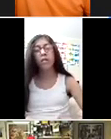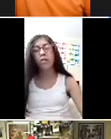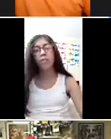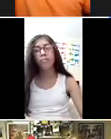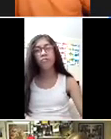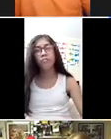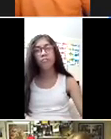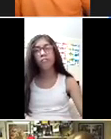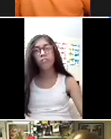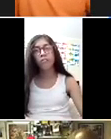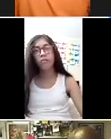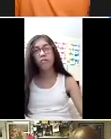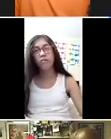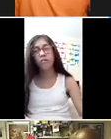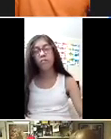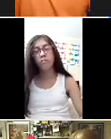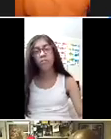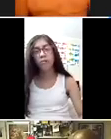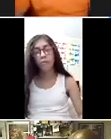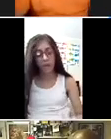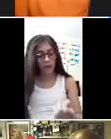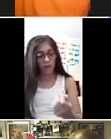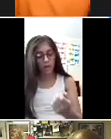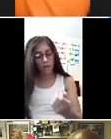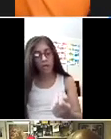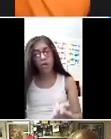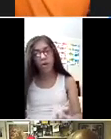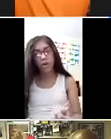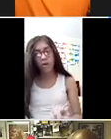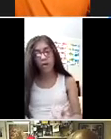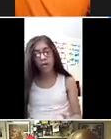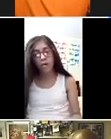Huh. All right, so let's look at the second paragraph.